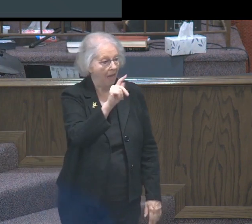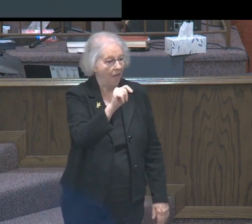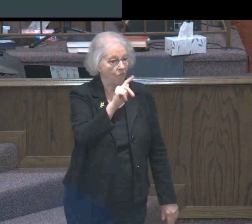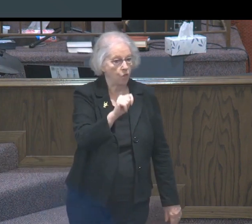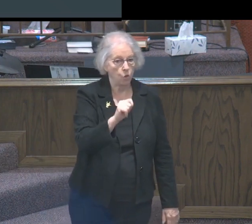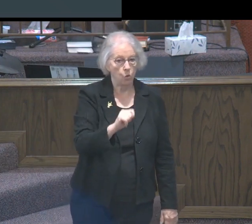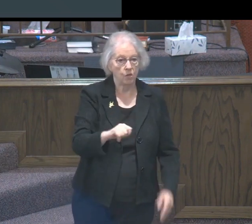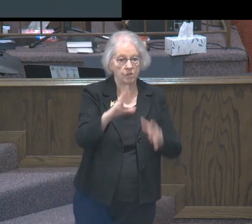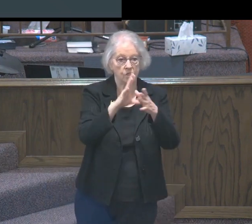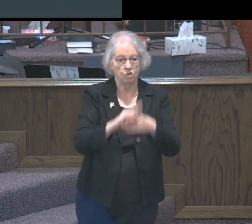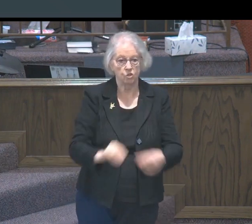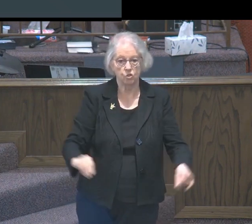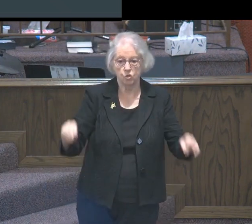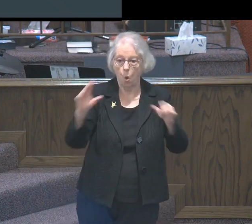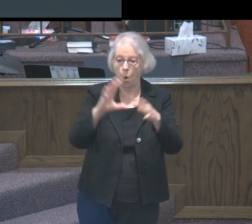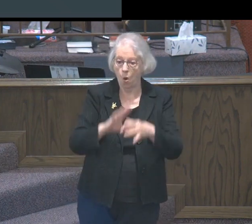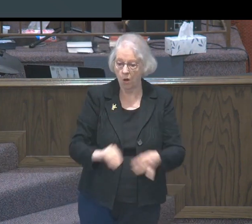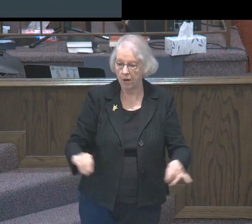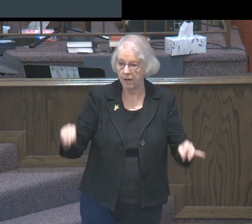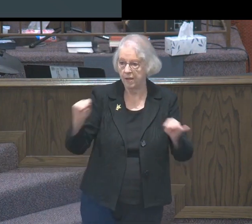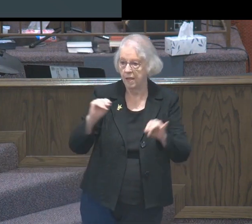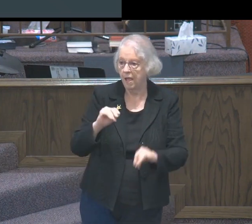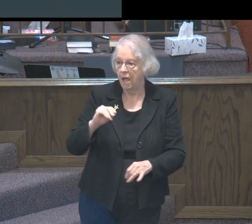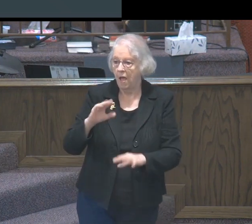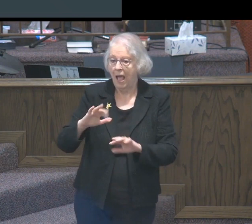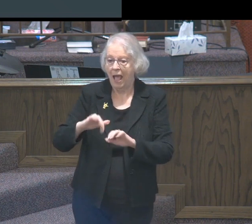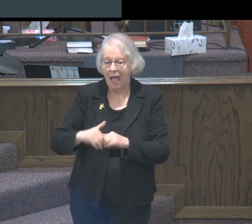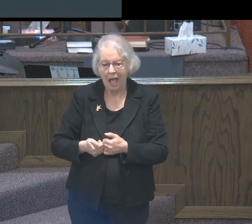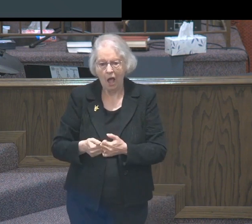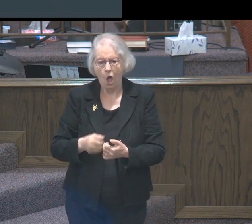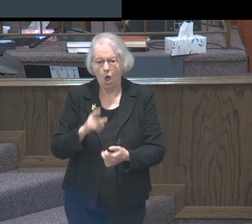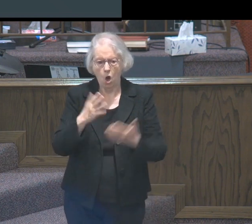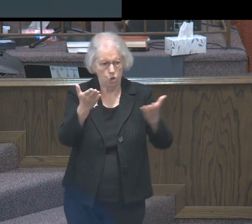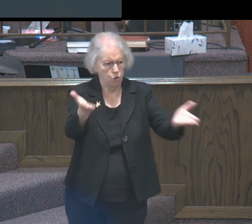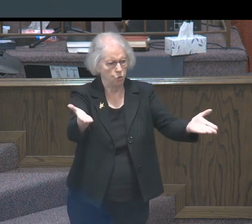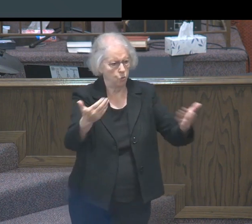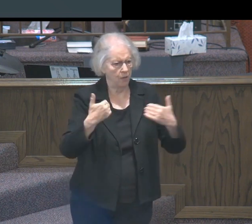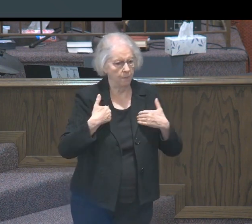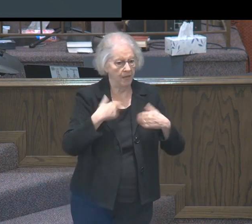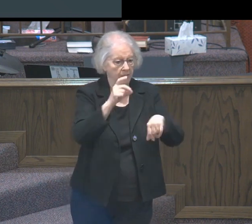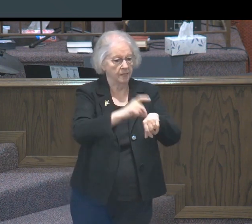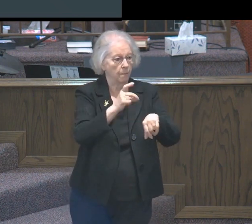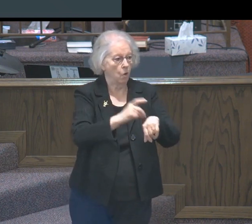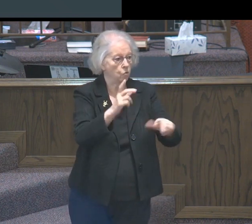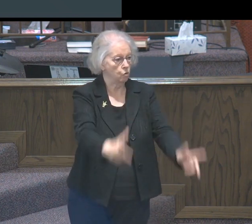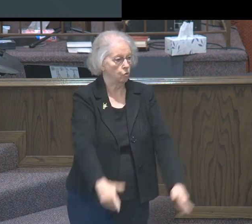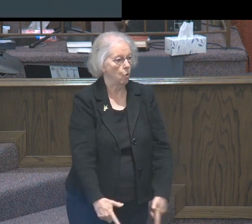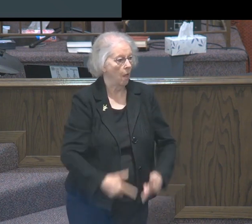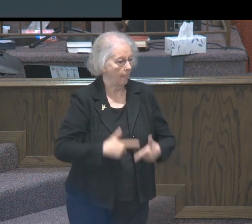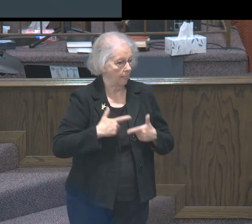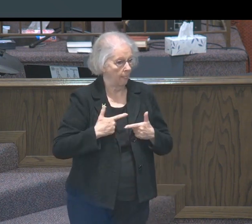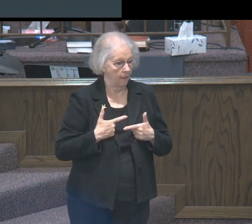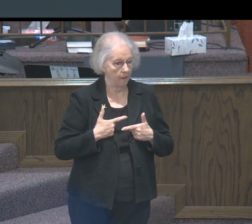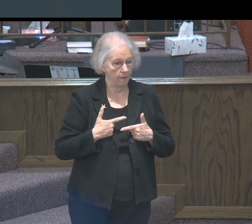played out of how is it that we are to live based on how we are